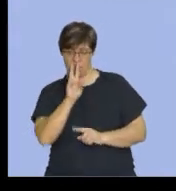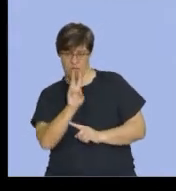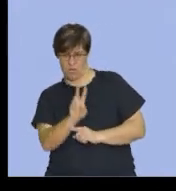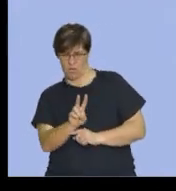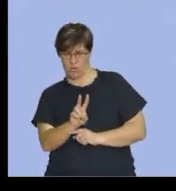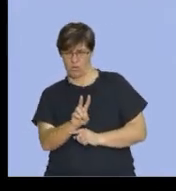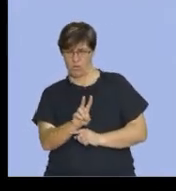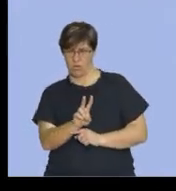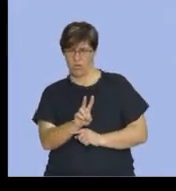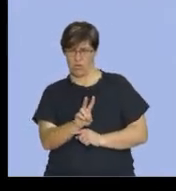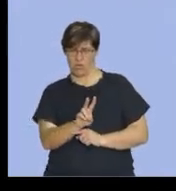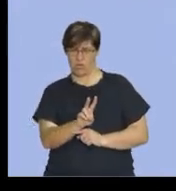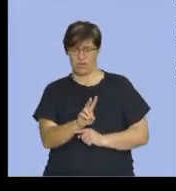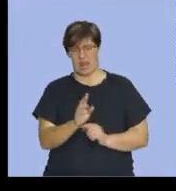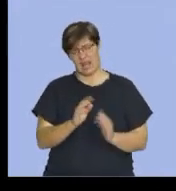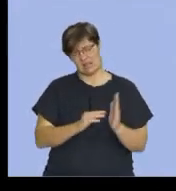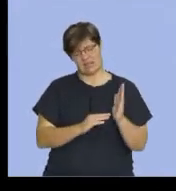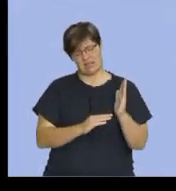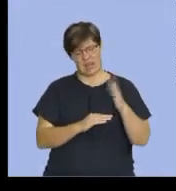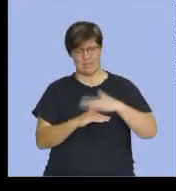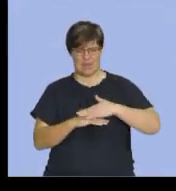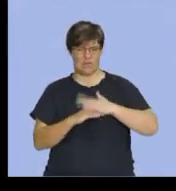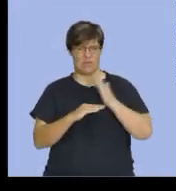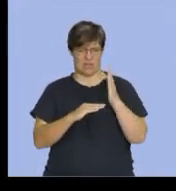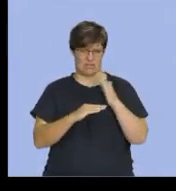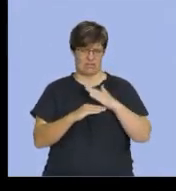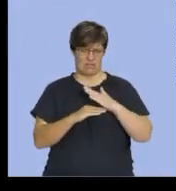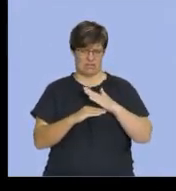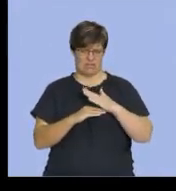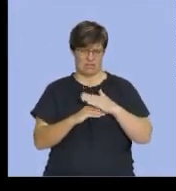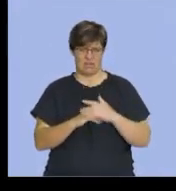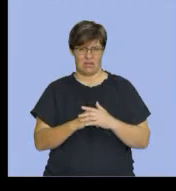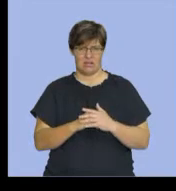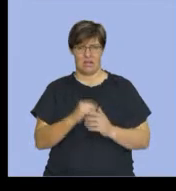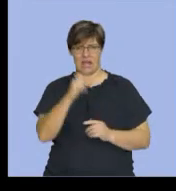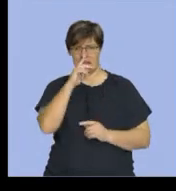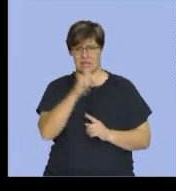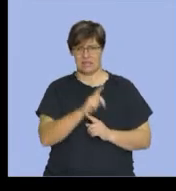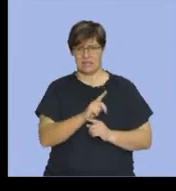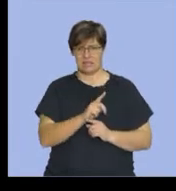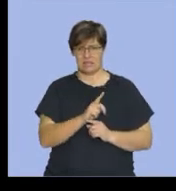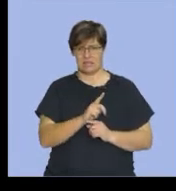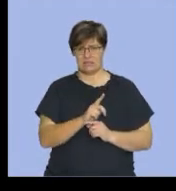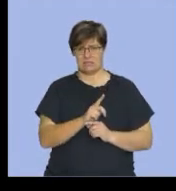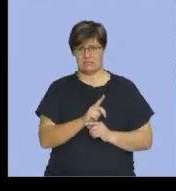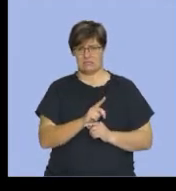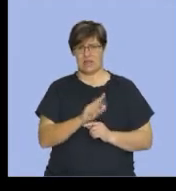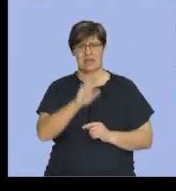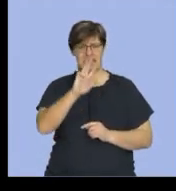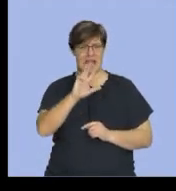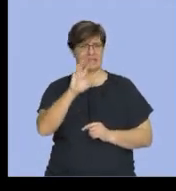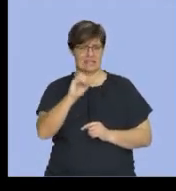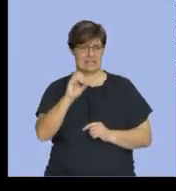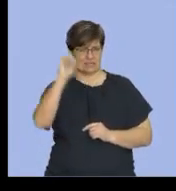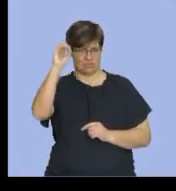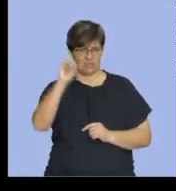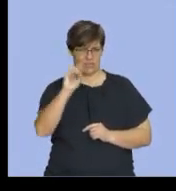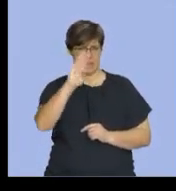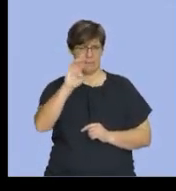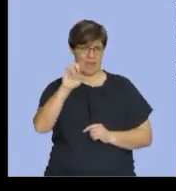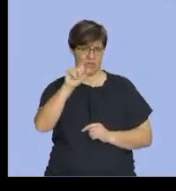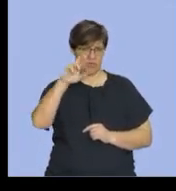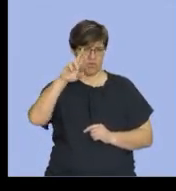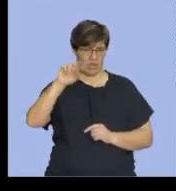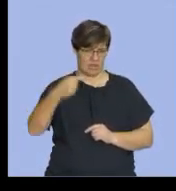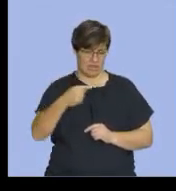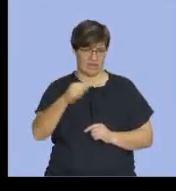at this, this was bearing, okay? I need to say bearing 90 degrees, because this